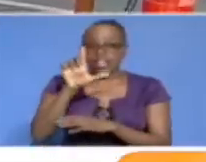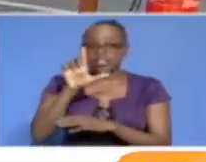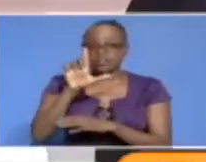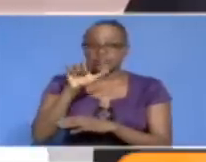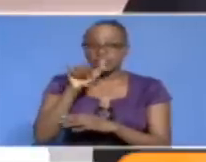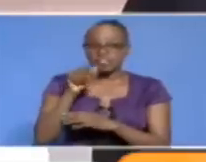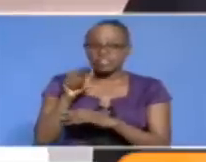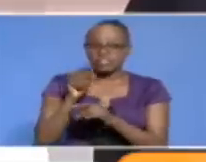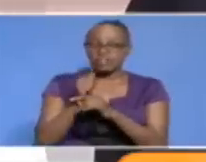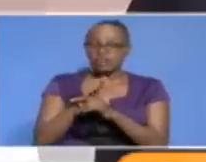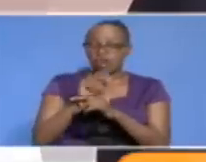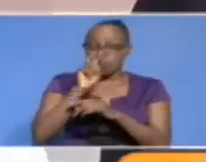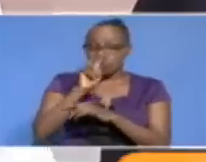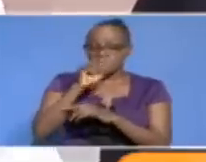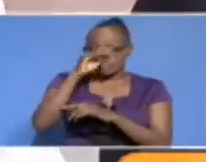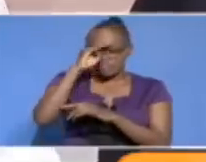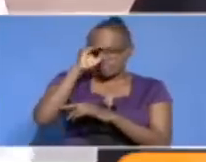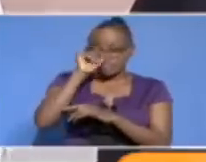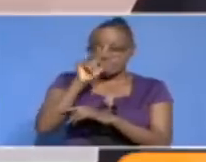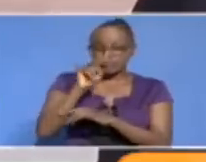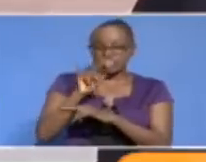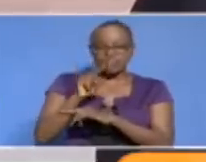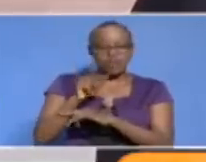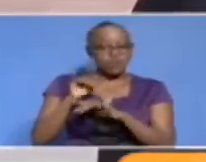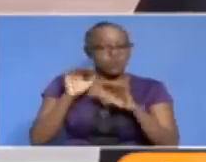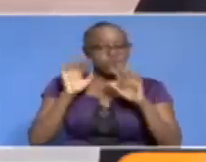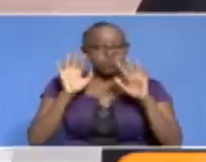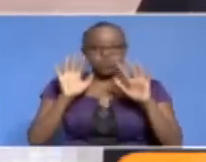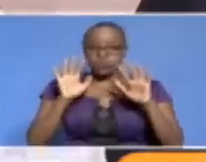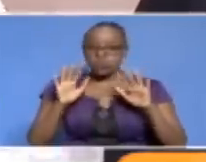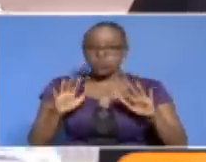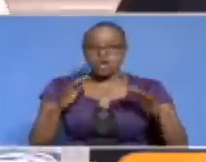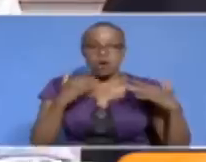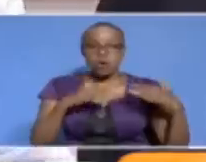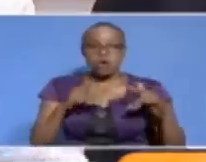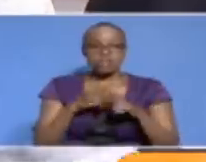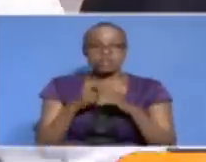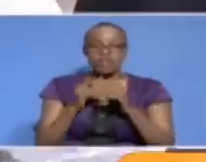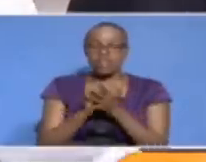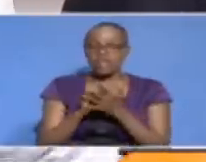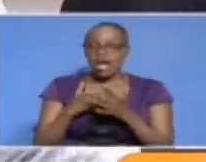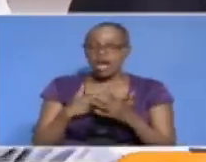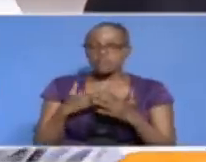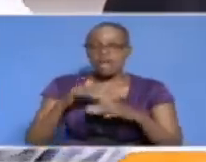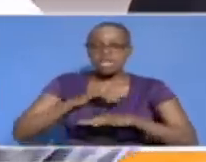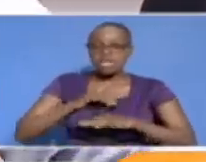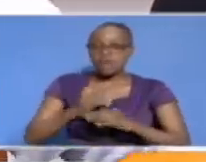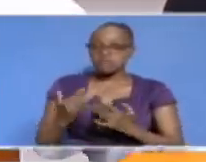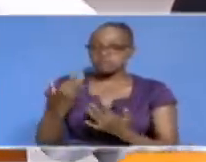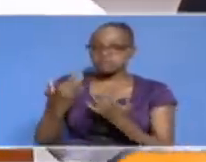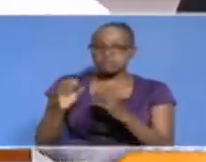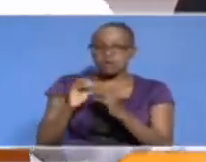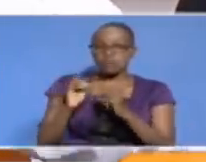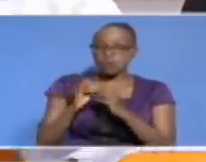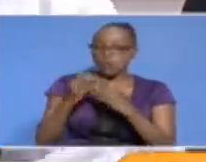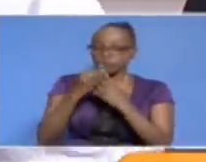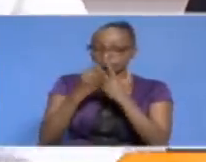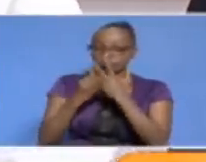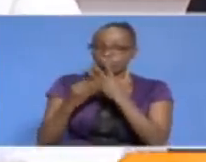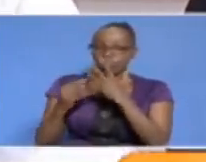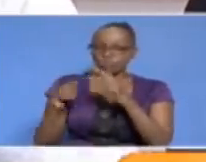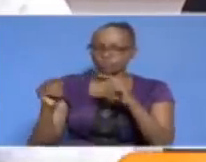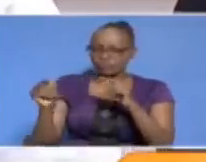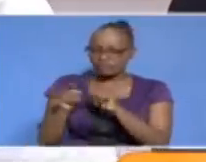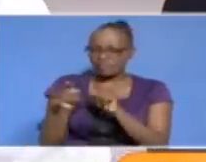JKLive here at Citizen Television. Goodness gracious me. I think I'm running out of fire extinguisher fuel over here as Governor Mike Sonko